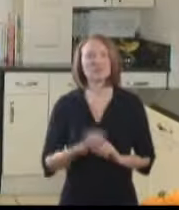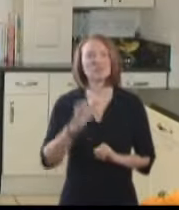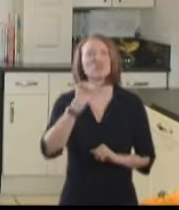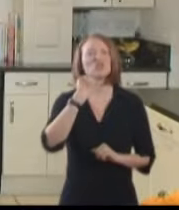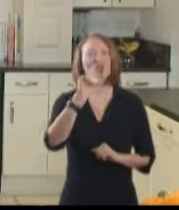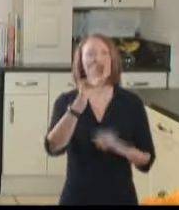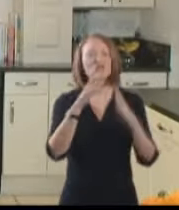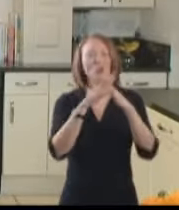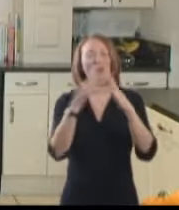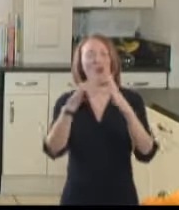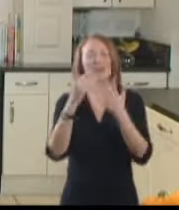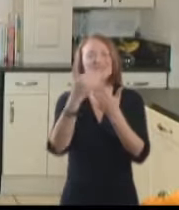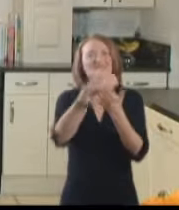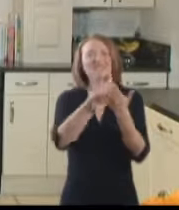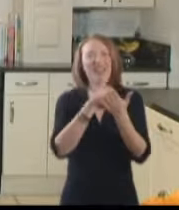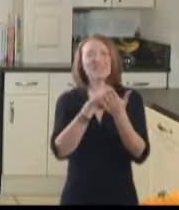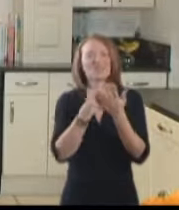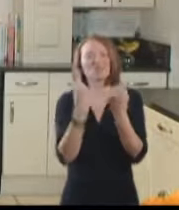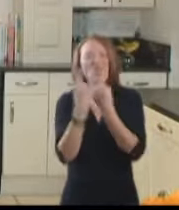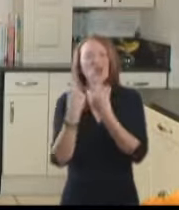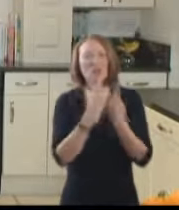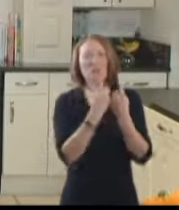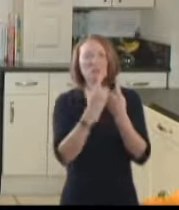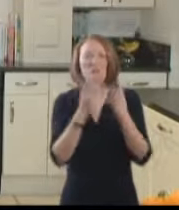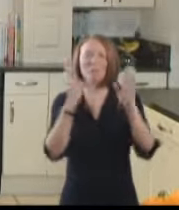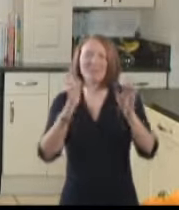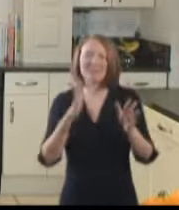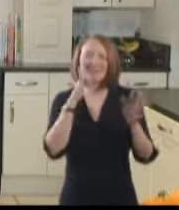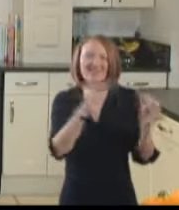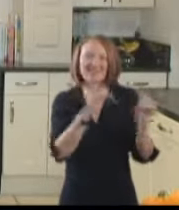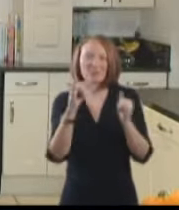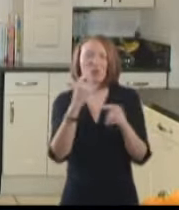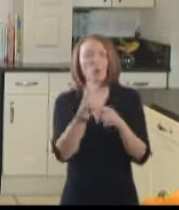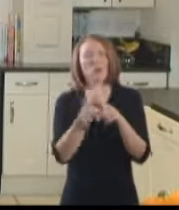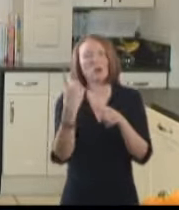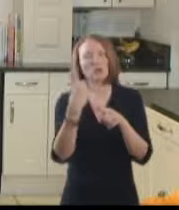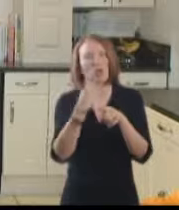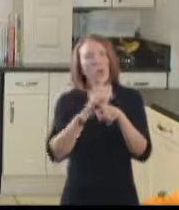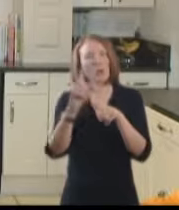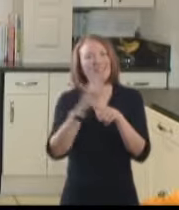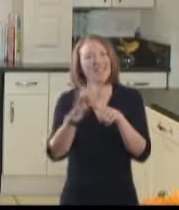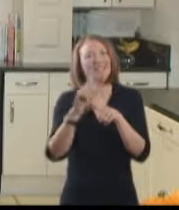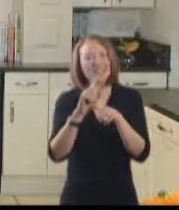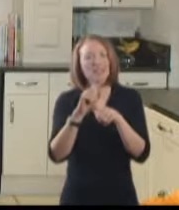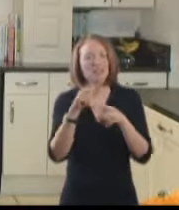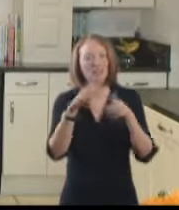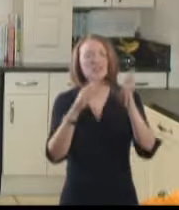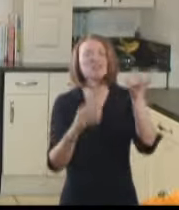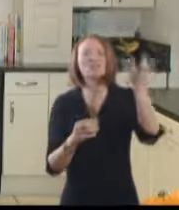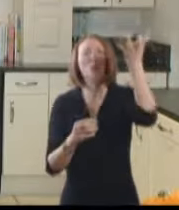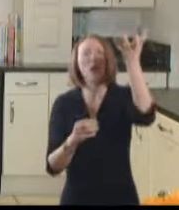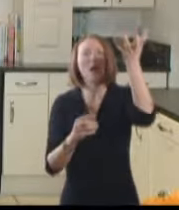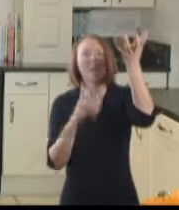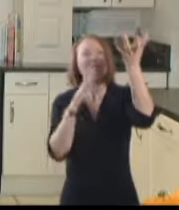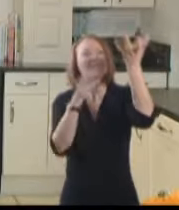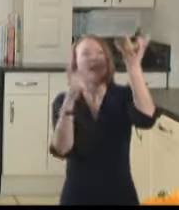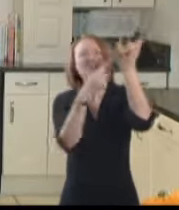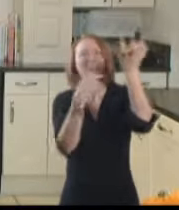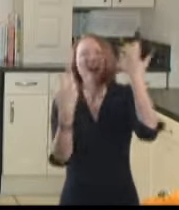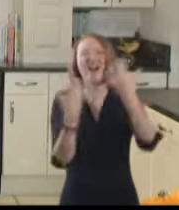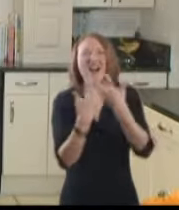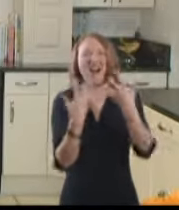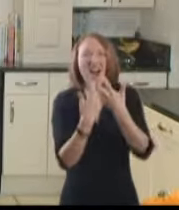Your WiSafe products must be tested once a week. Test the smoke alarm by pressing the large button in the middle of the alarm for a few